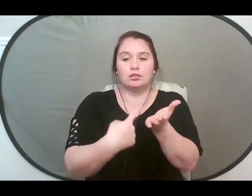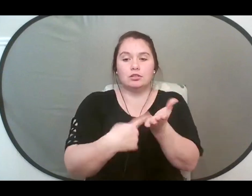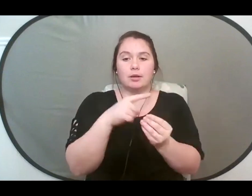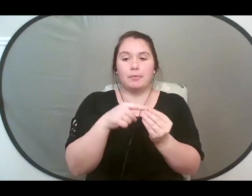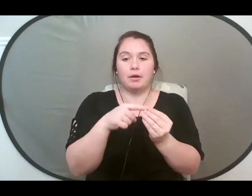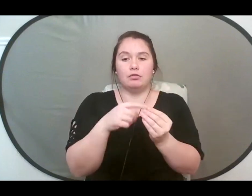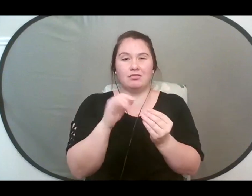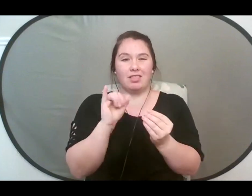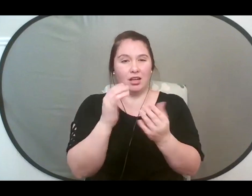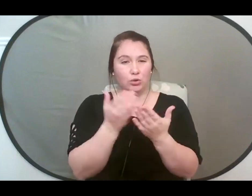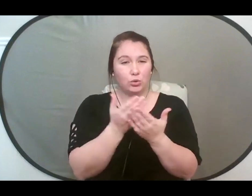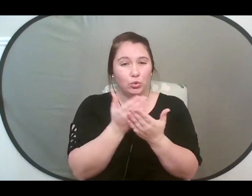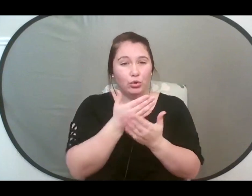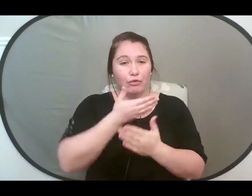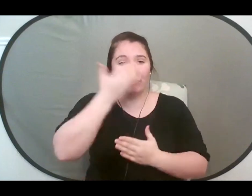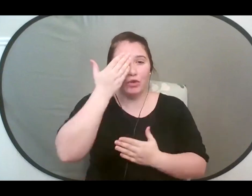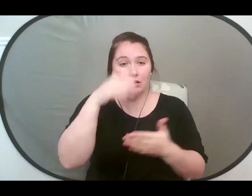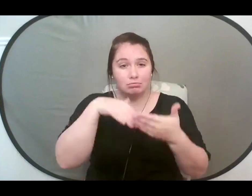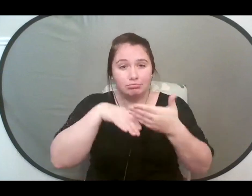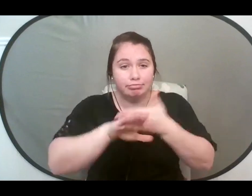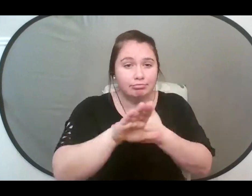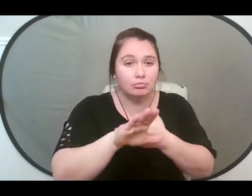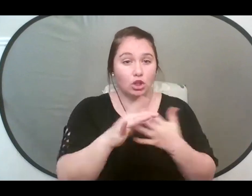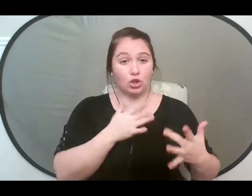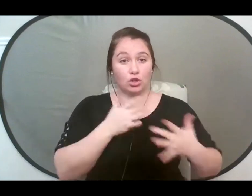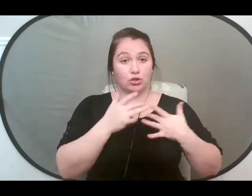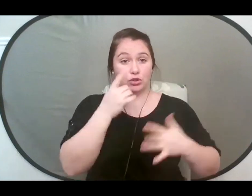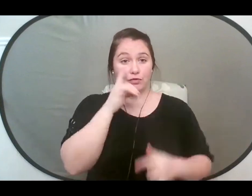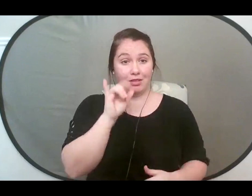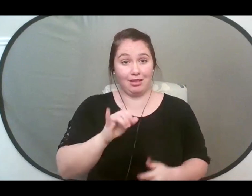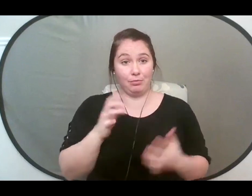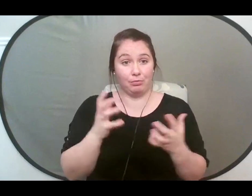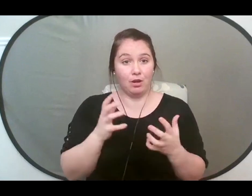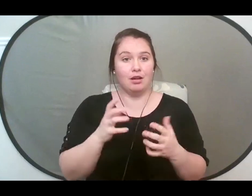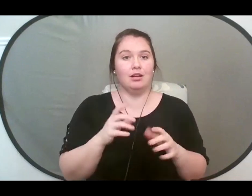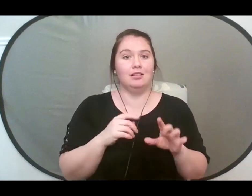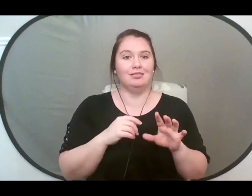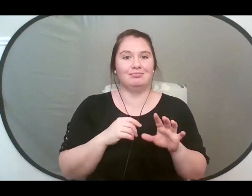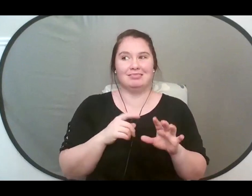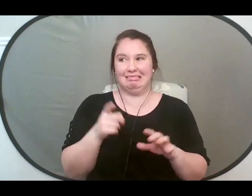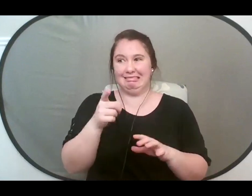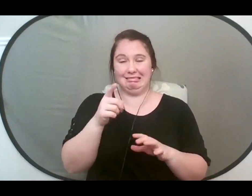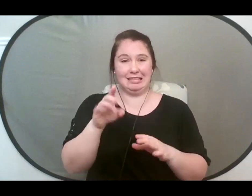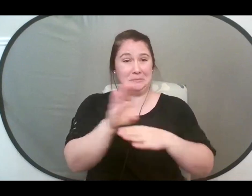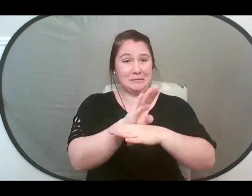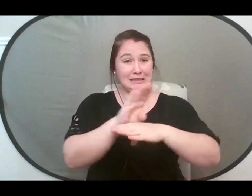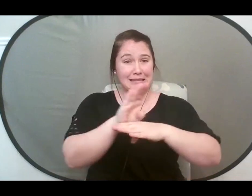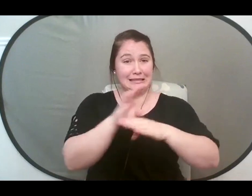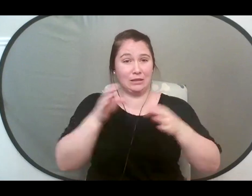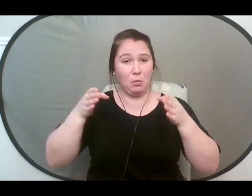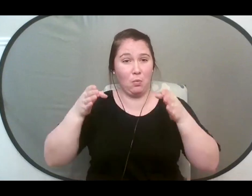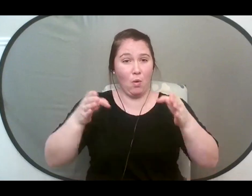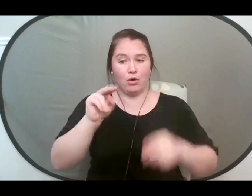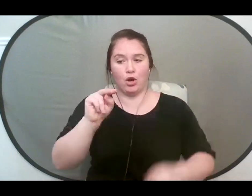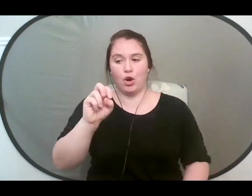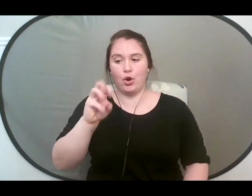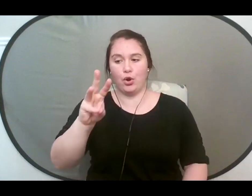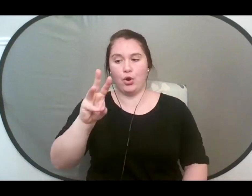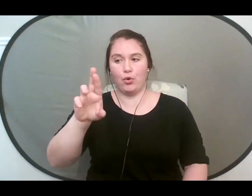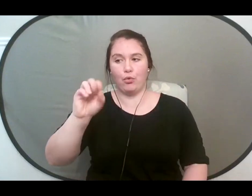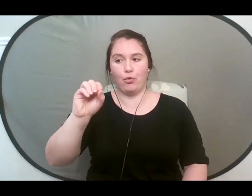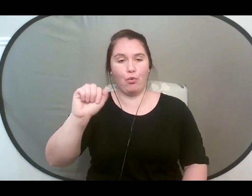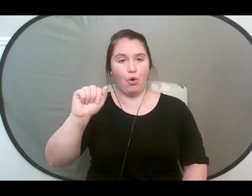that new front entrance for the school. One of the concerns for that, though, would be that it's facing a very busy road, that new road school. So that was one